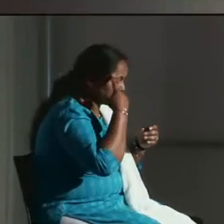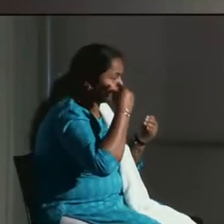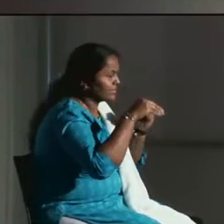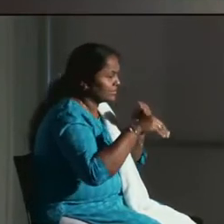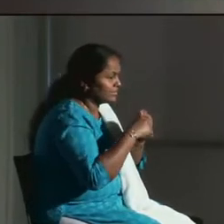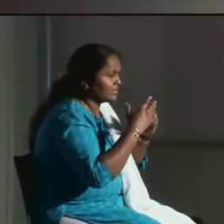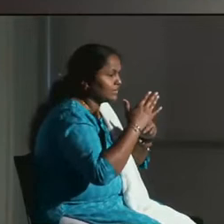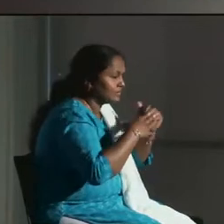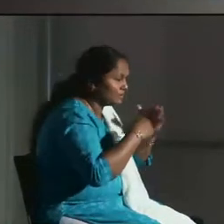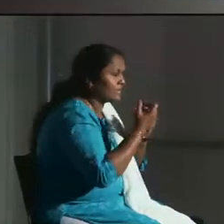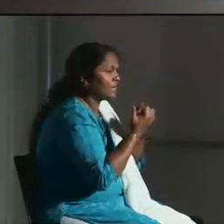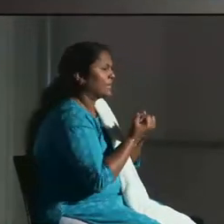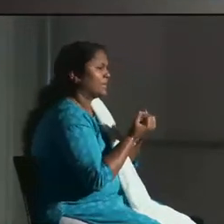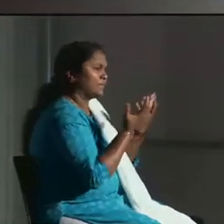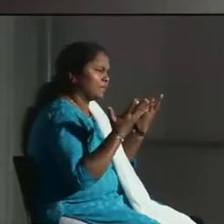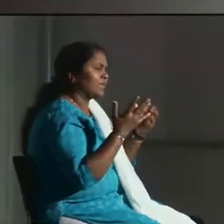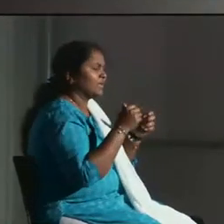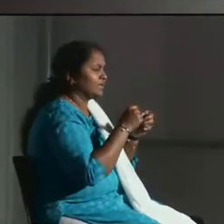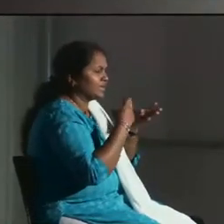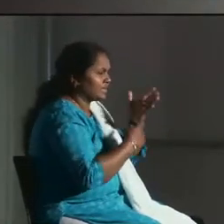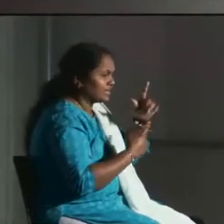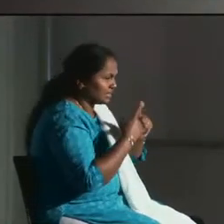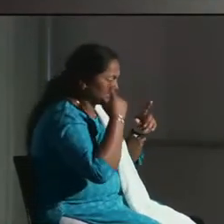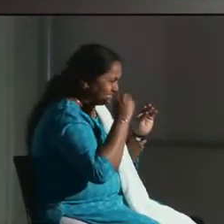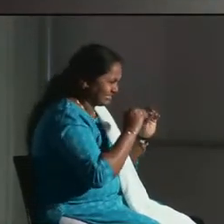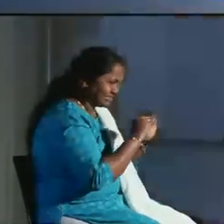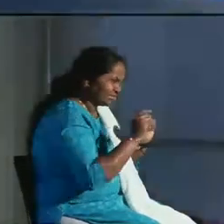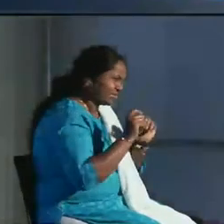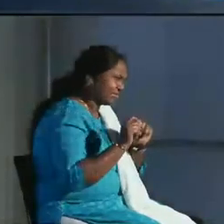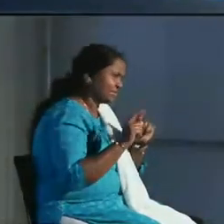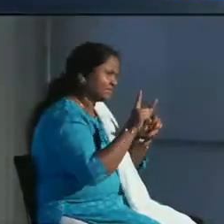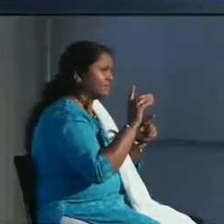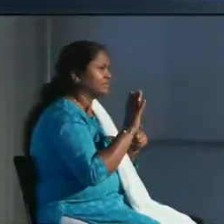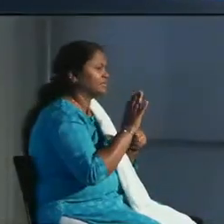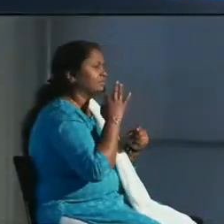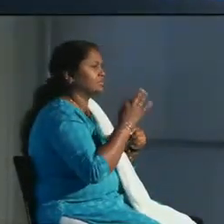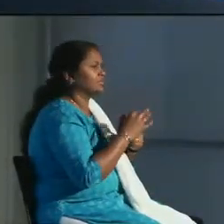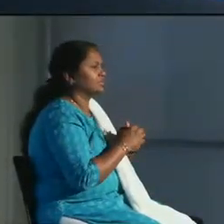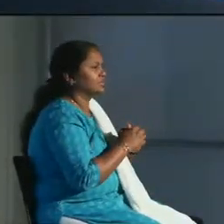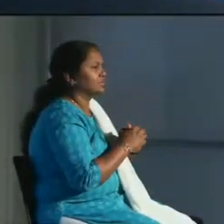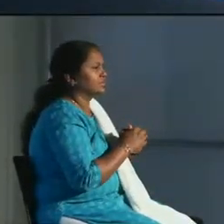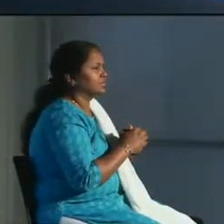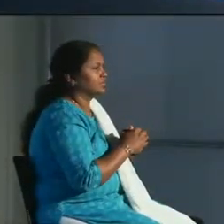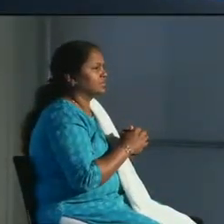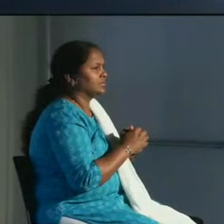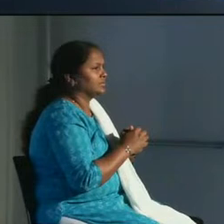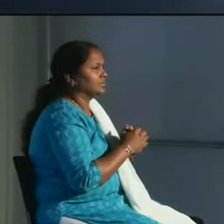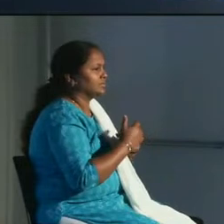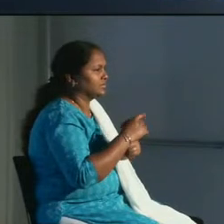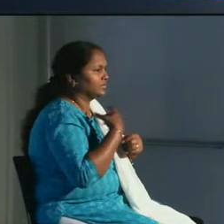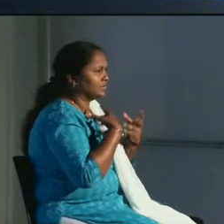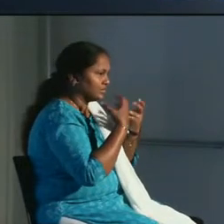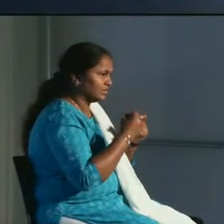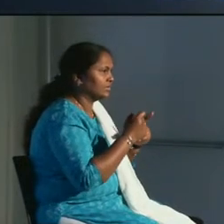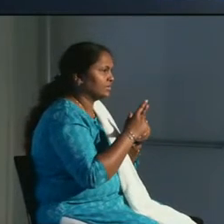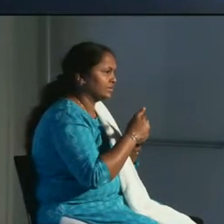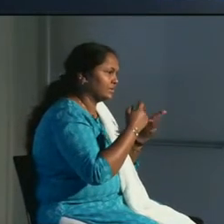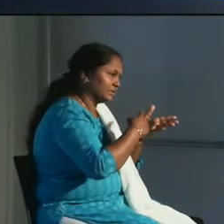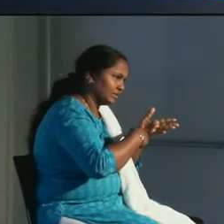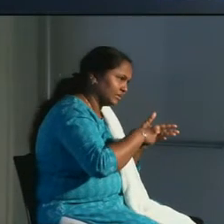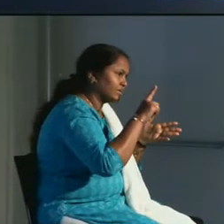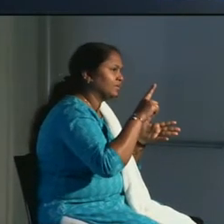with many allies. Can we move to the next slide? And we sleep claiming the right to